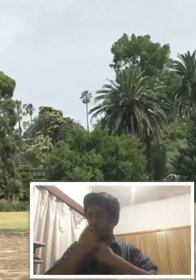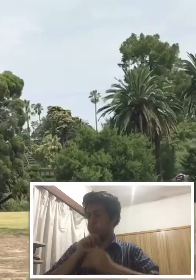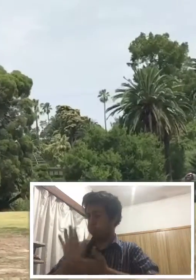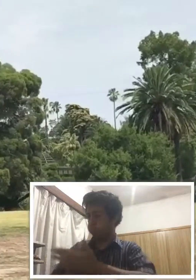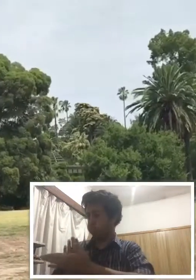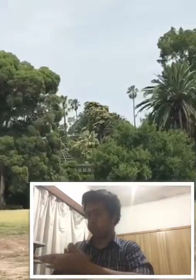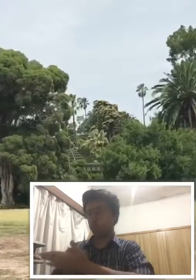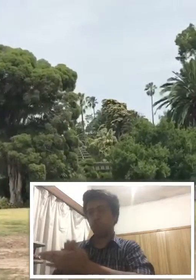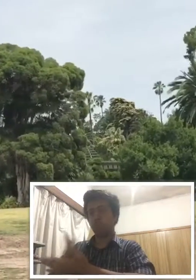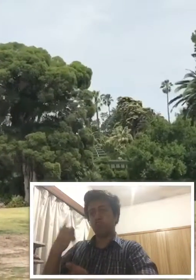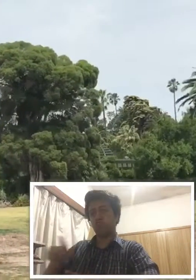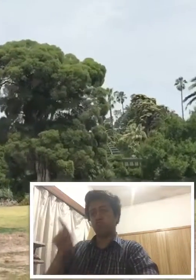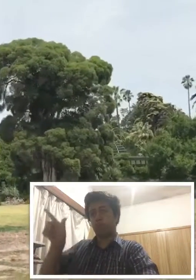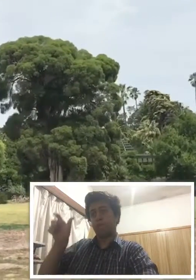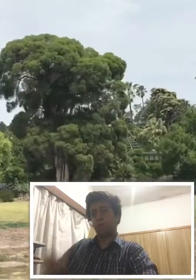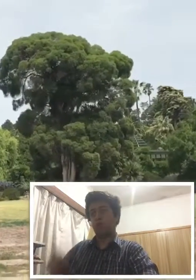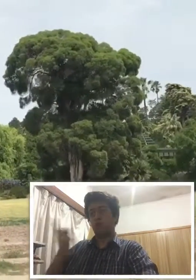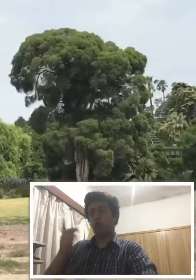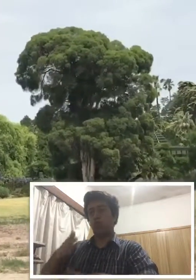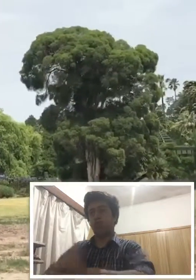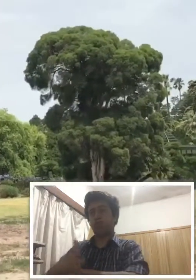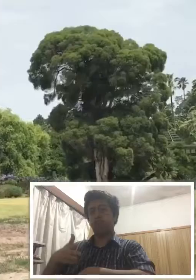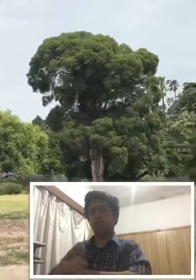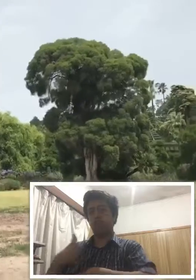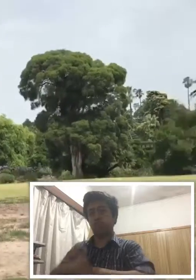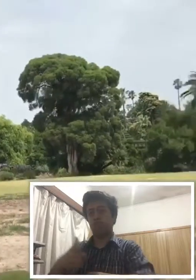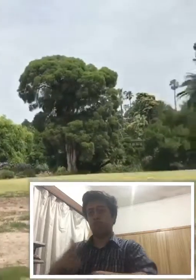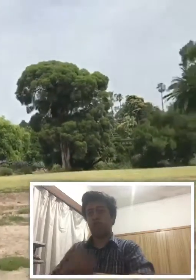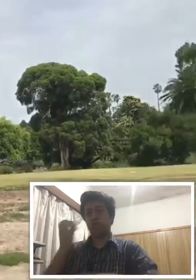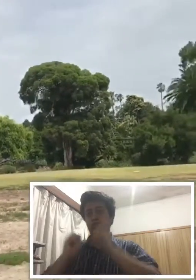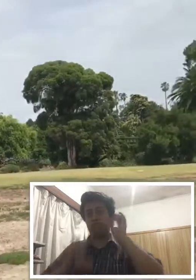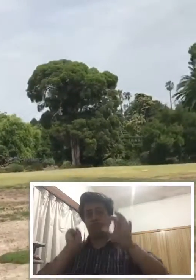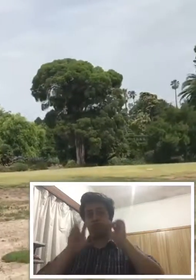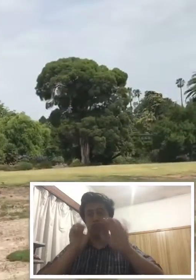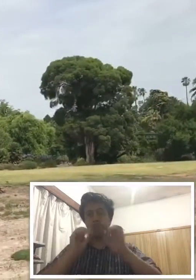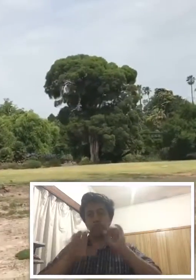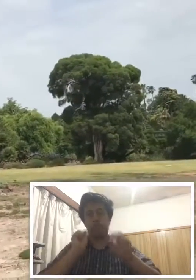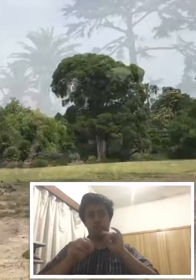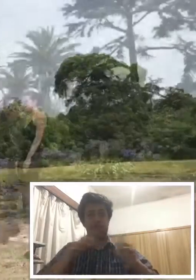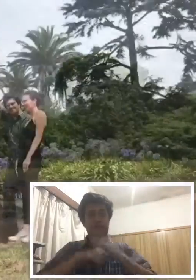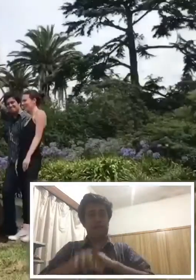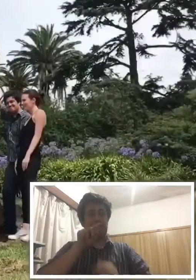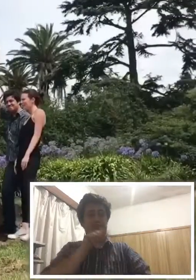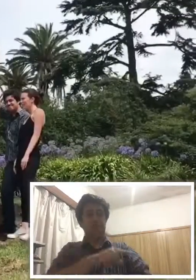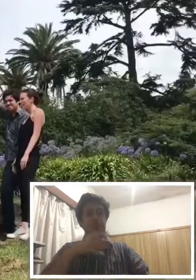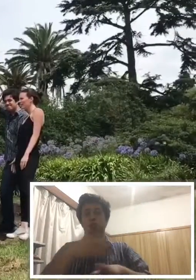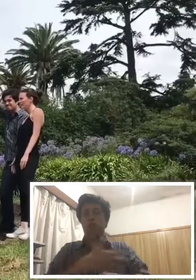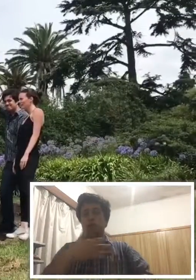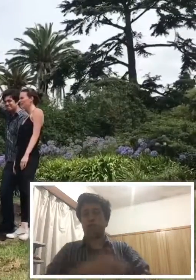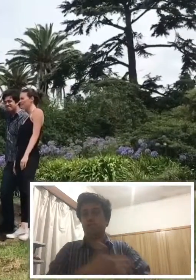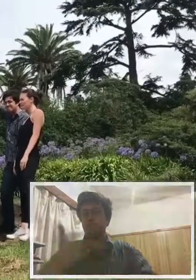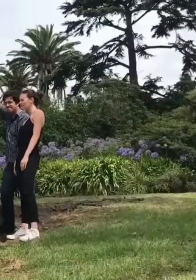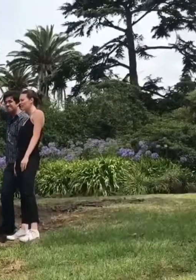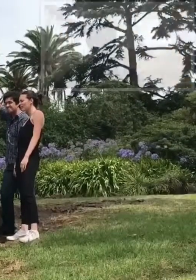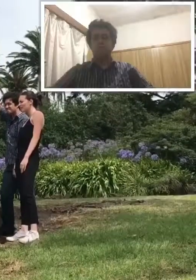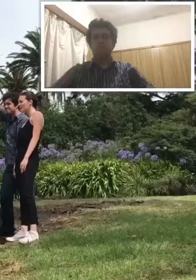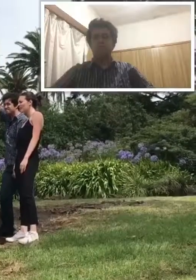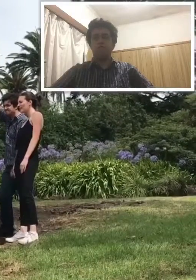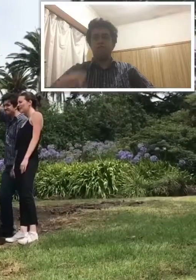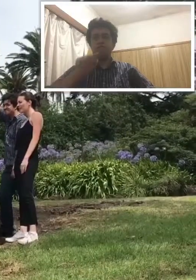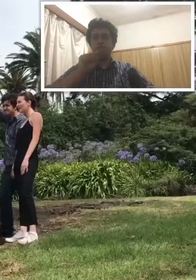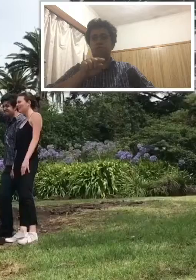work, teachers are therefore able to celebrate the effort and time that students put into their